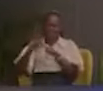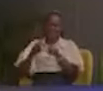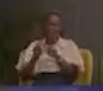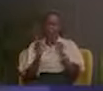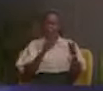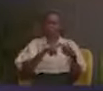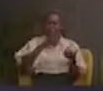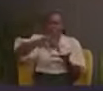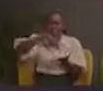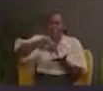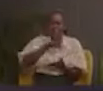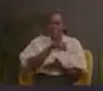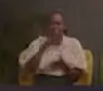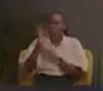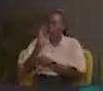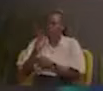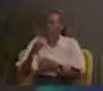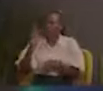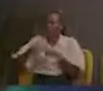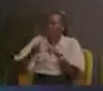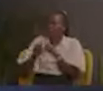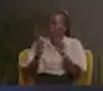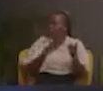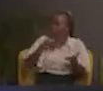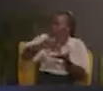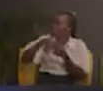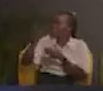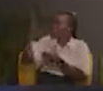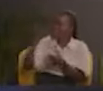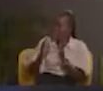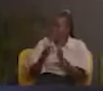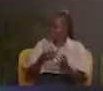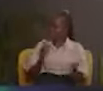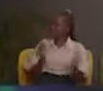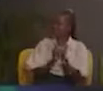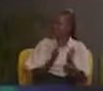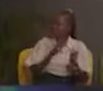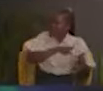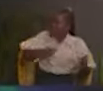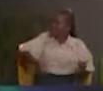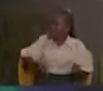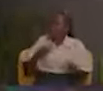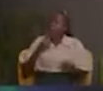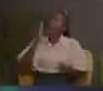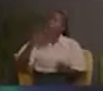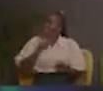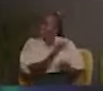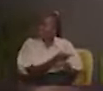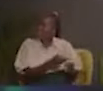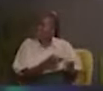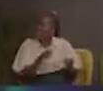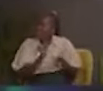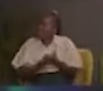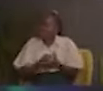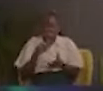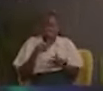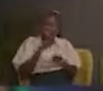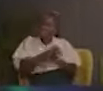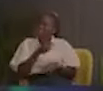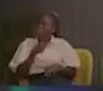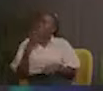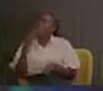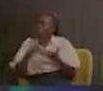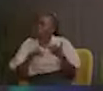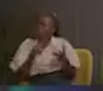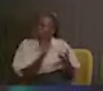not understand. If I meet Pharaoh, who will I tell him has sent me? I do not doubt what you are saying, but who will I tell